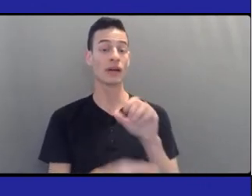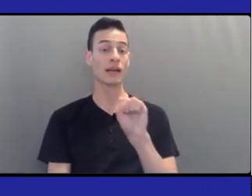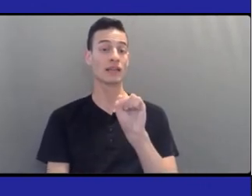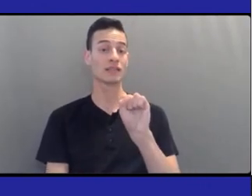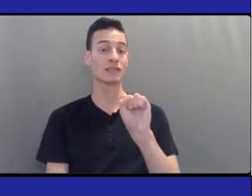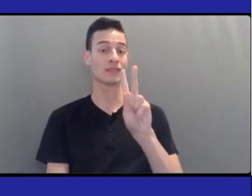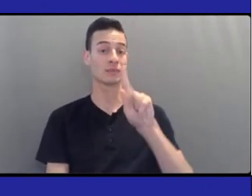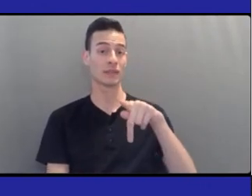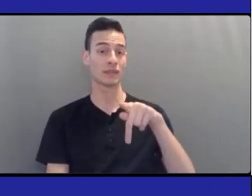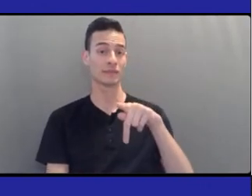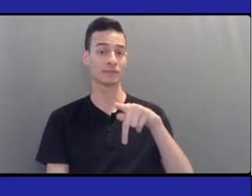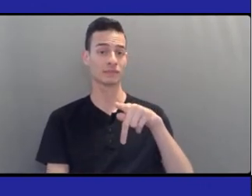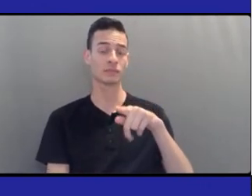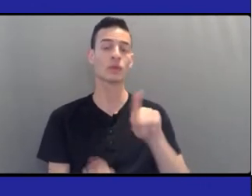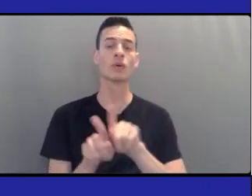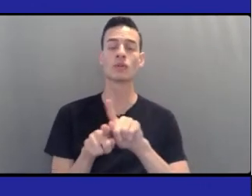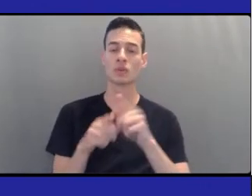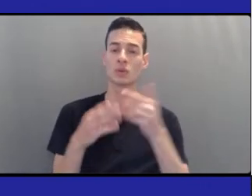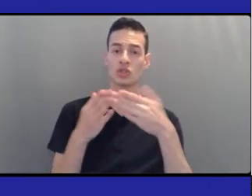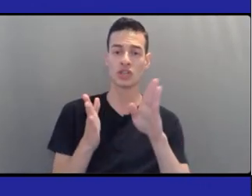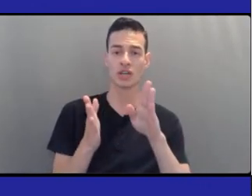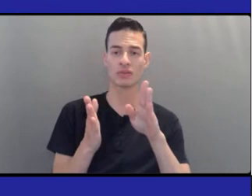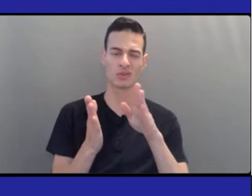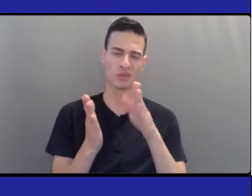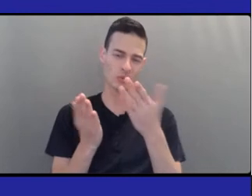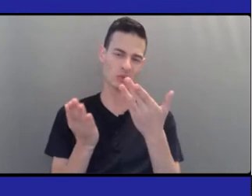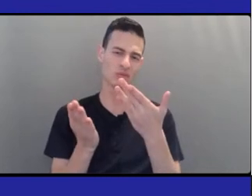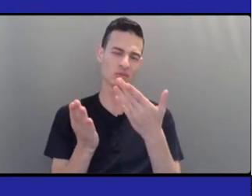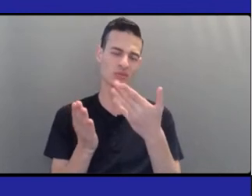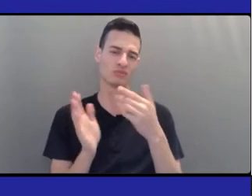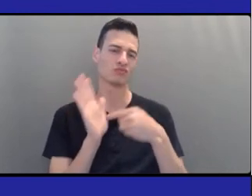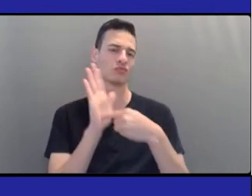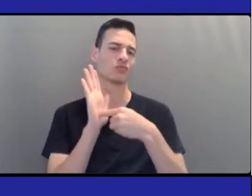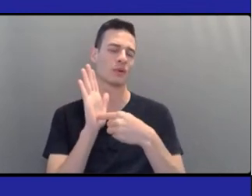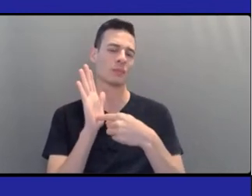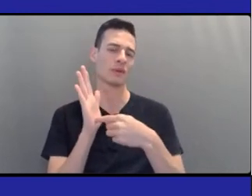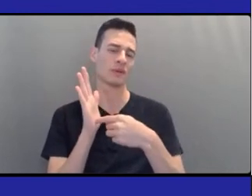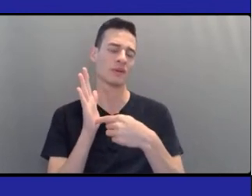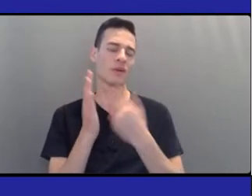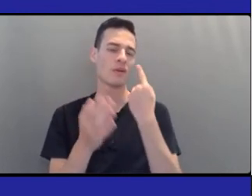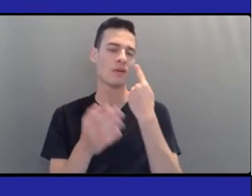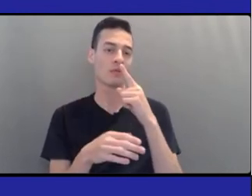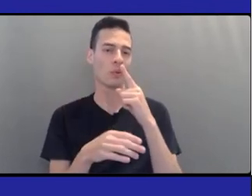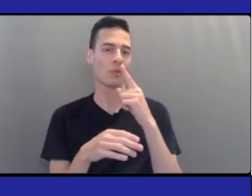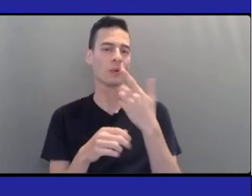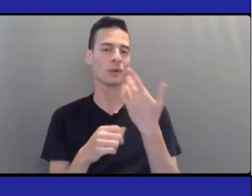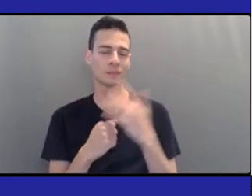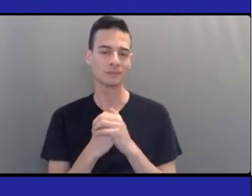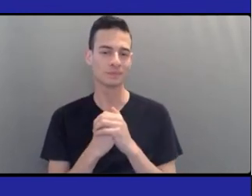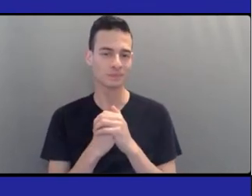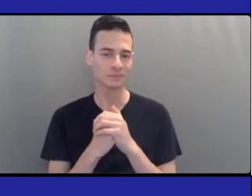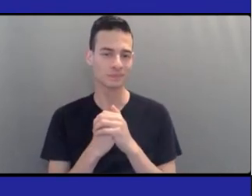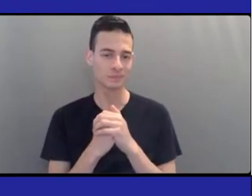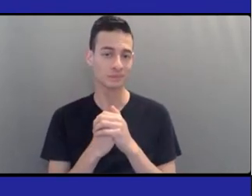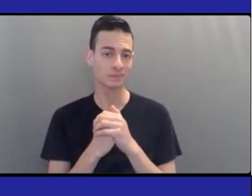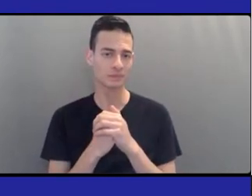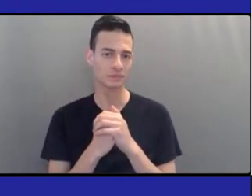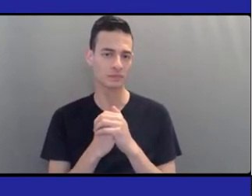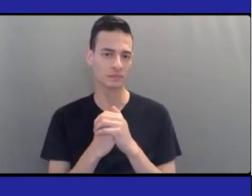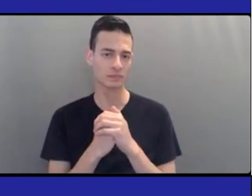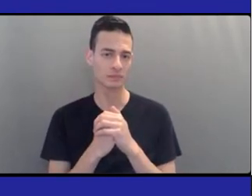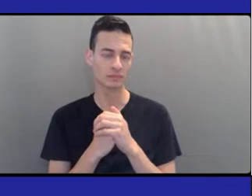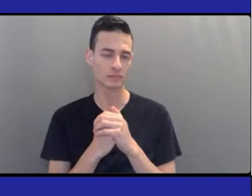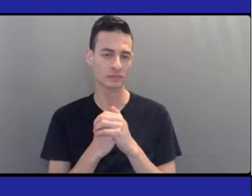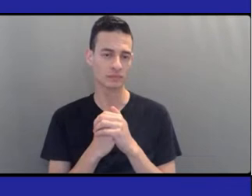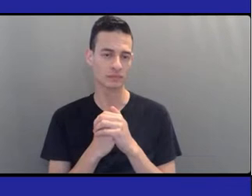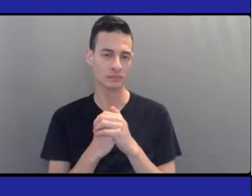and general counsel, and just a tremendous individual who also does, in his spare time when he's